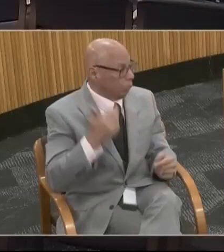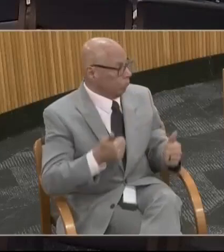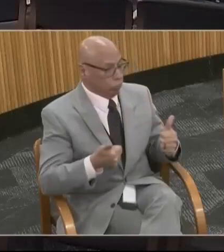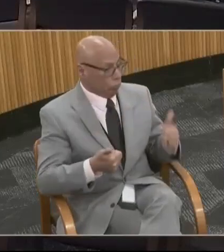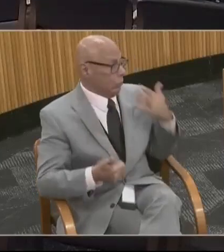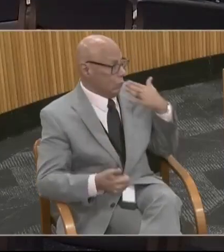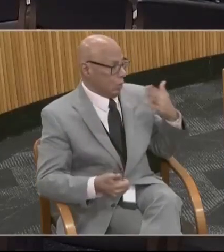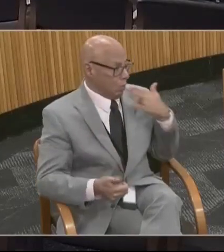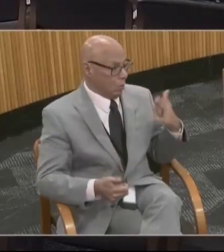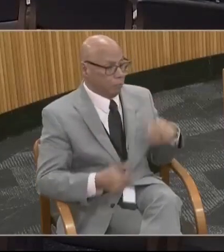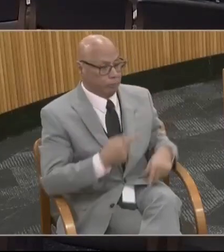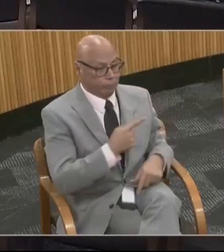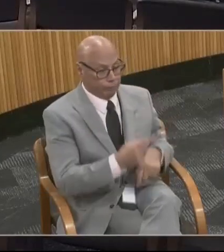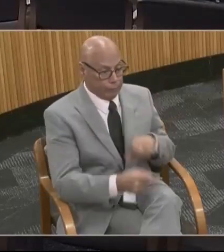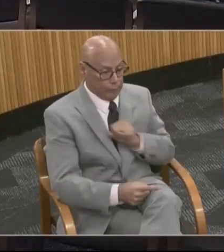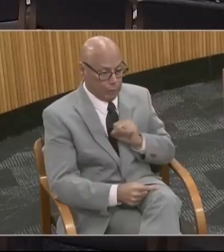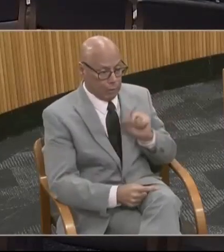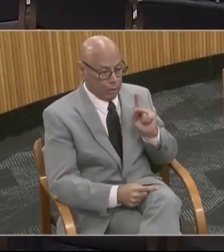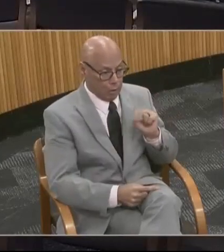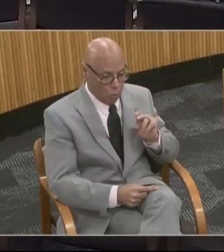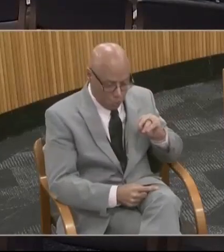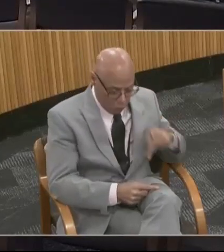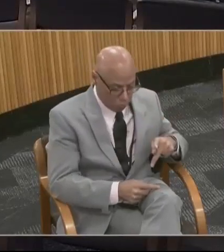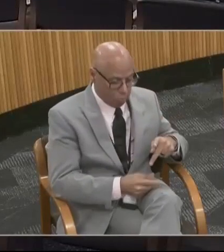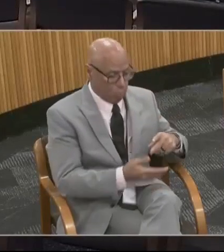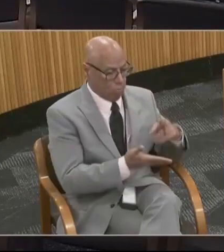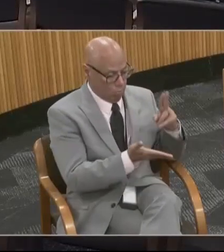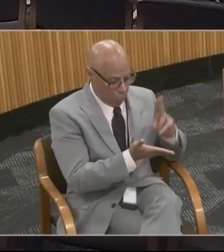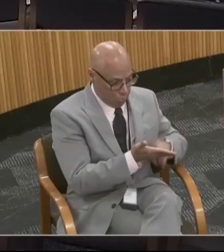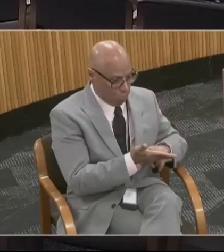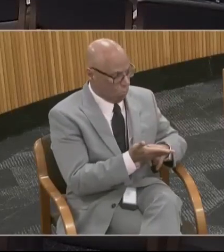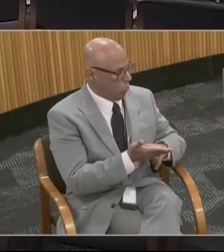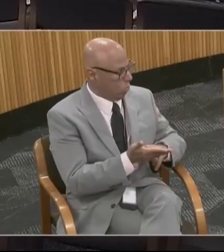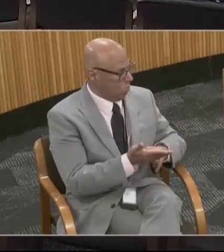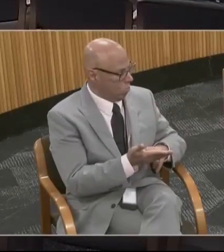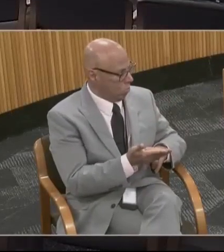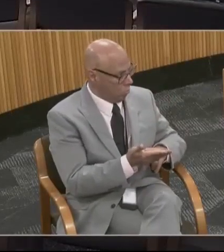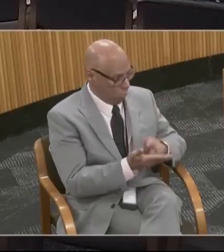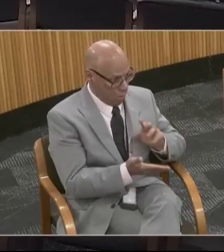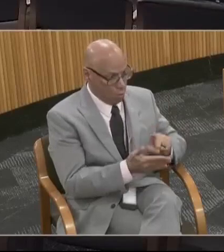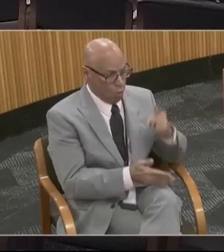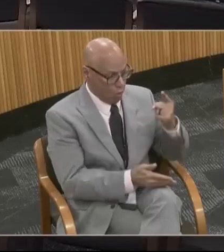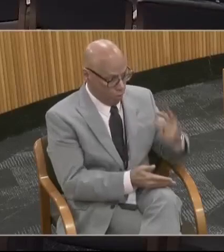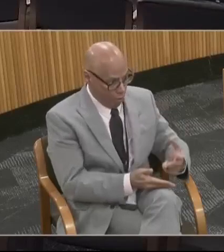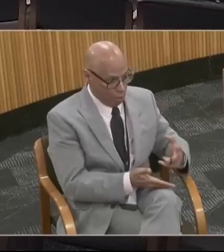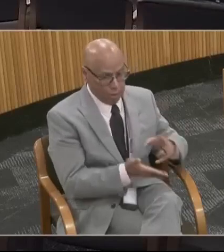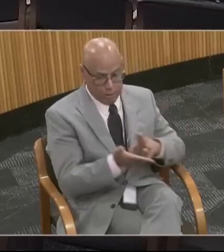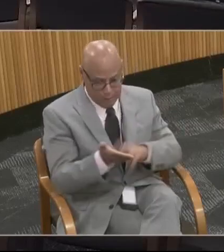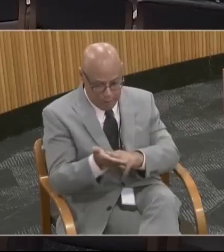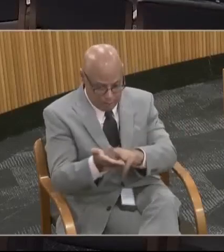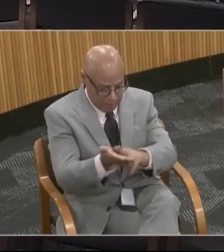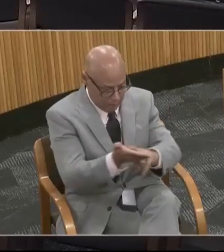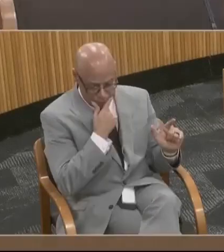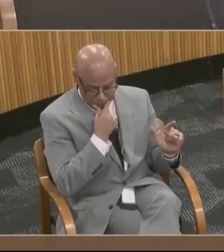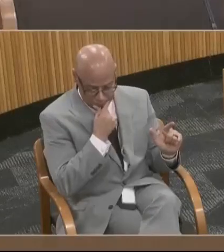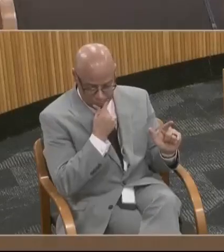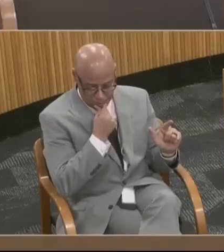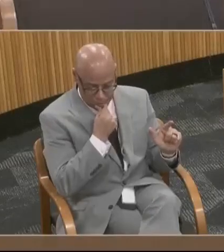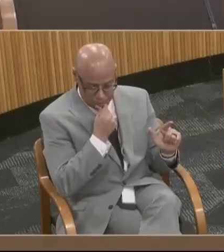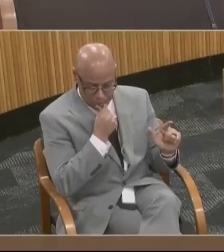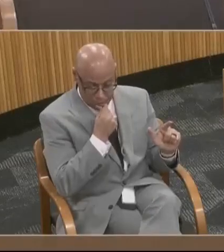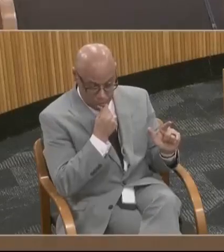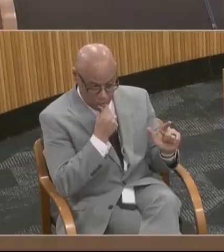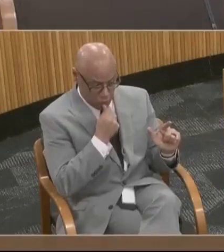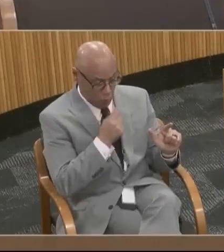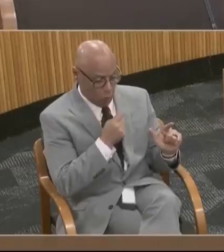live outside the state. Yesterday, the bill had its first official public hearing, and Canope laid out some of his reasoning.